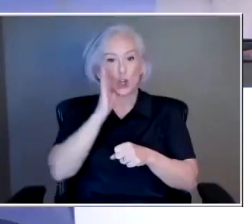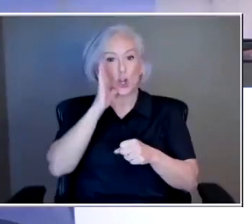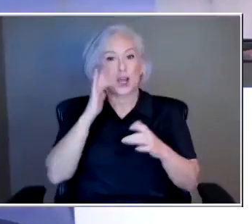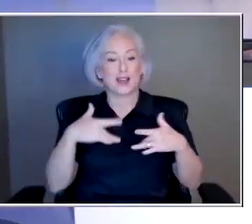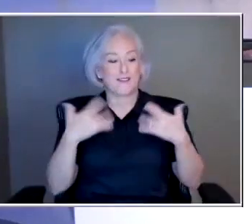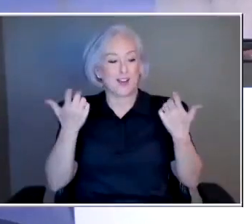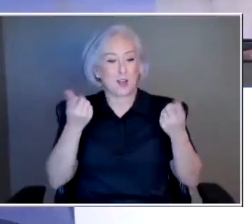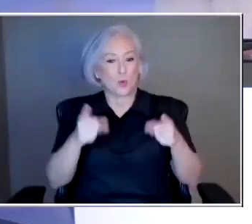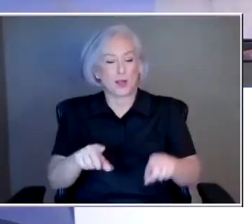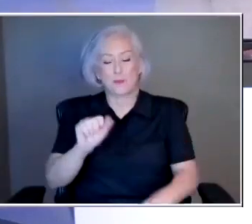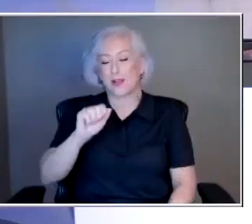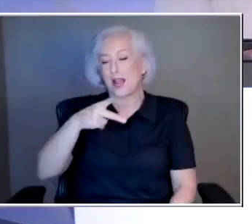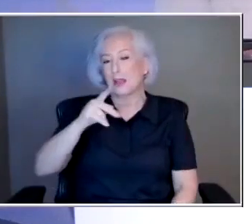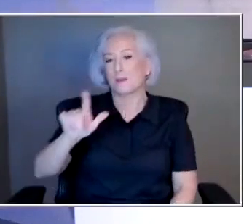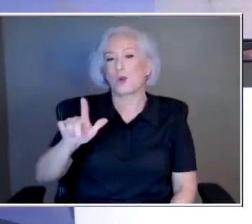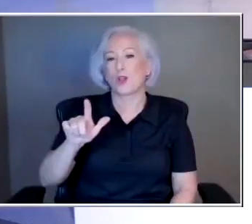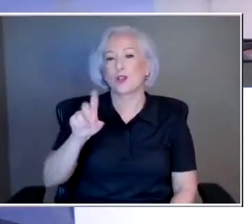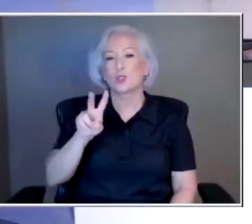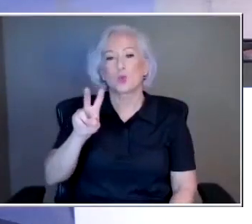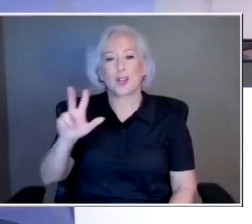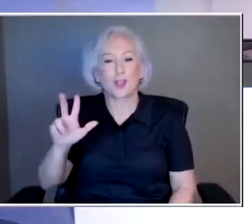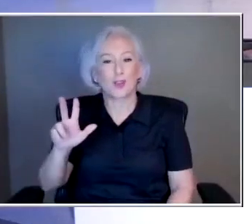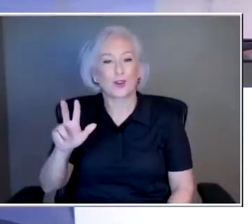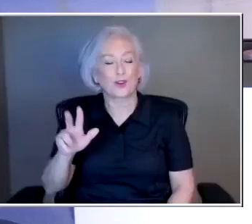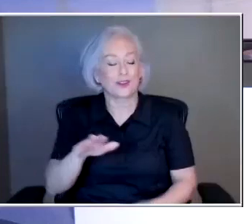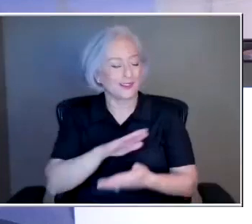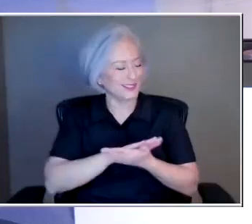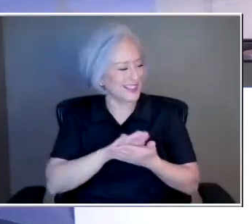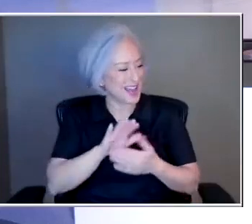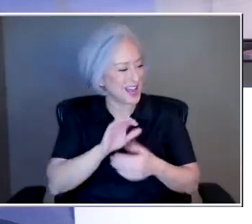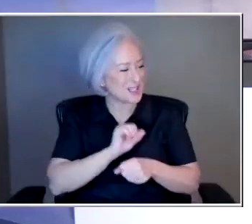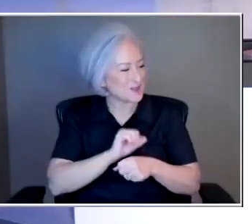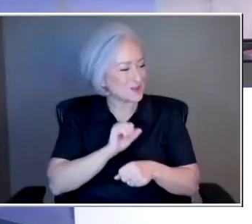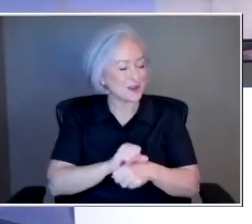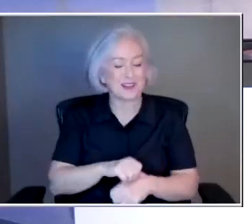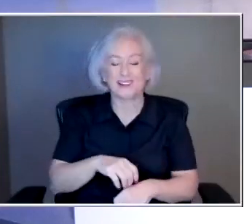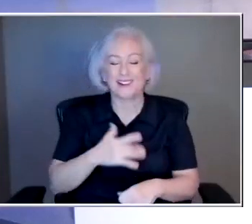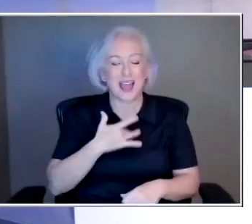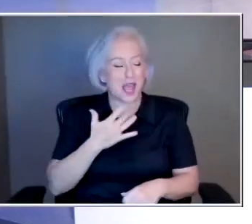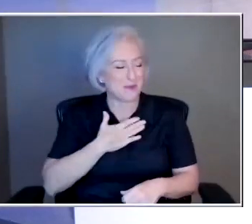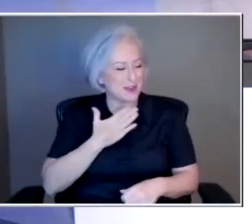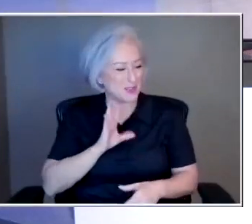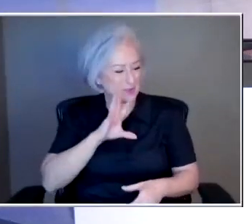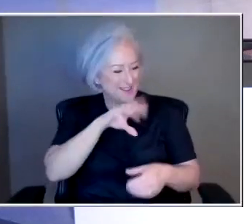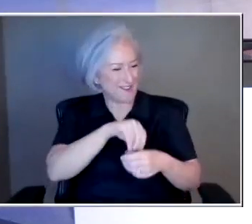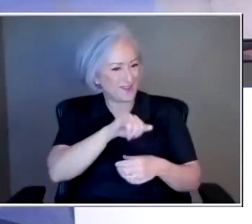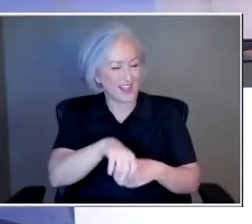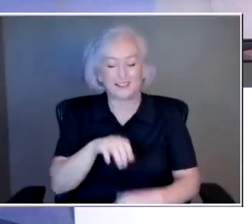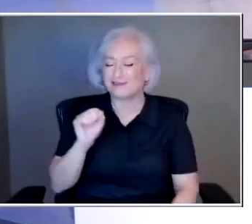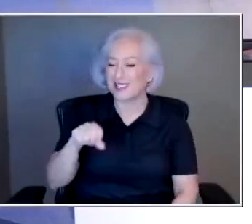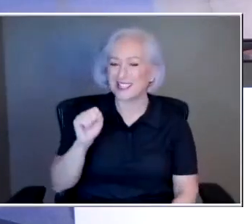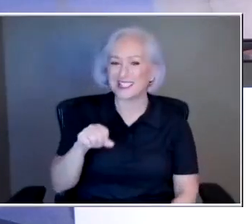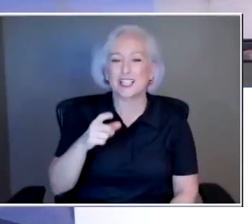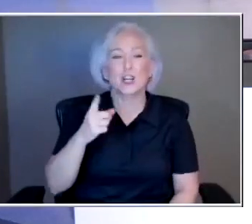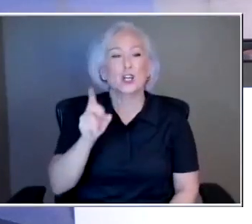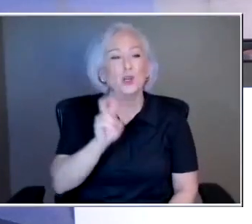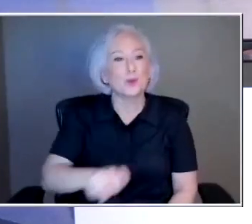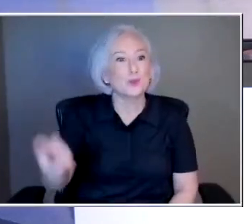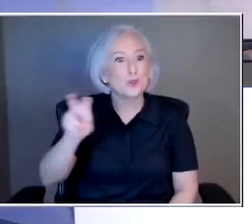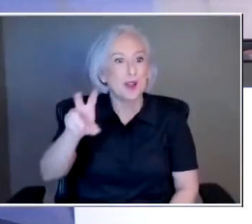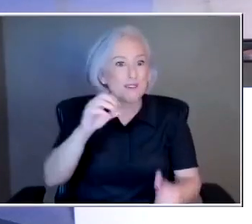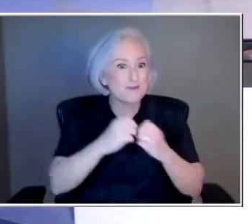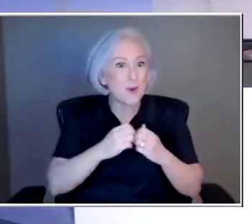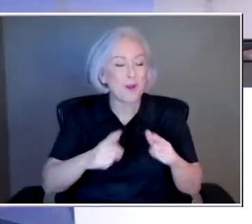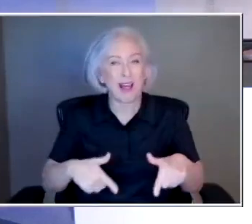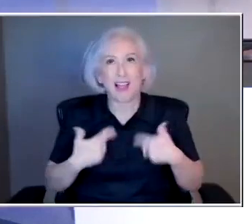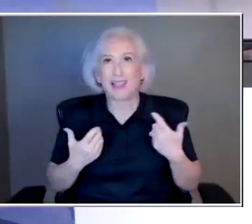must feel good to be involved in this community. Absolutely. You've also made a big point to travel more, live life more, live